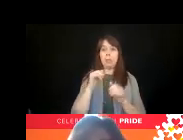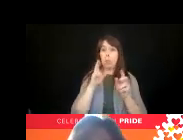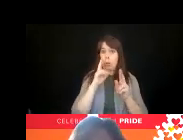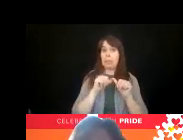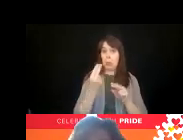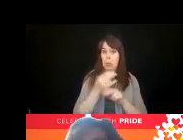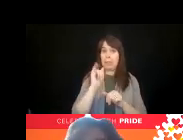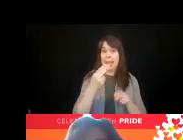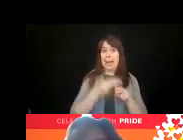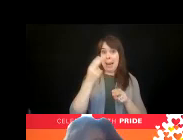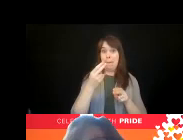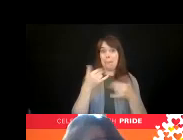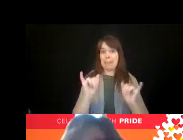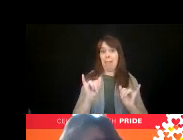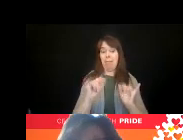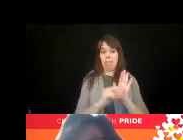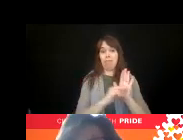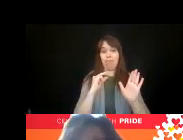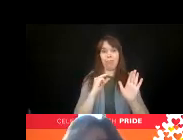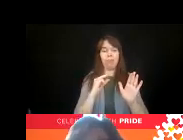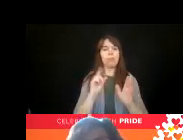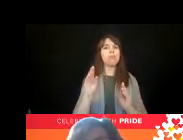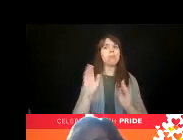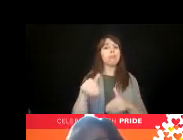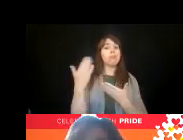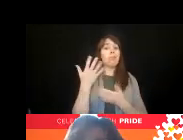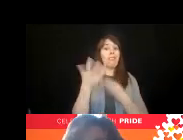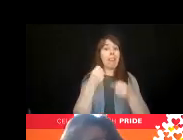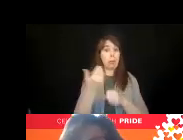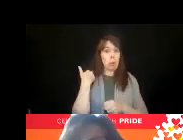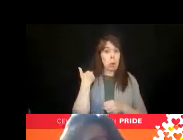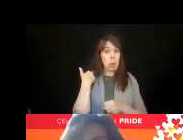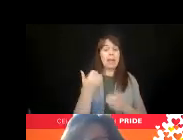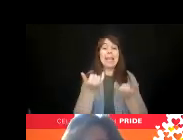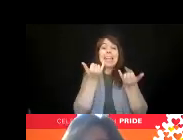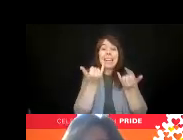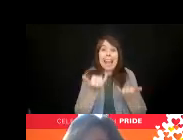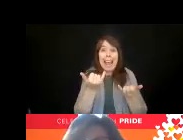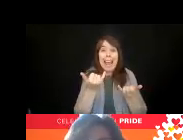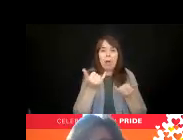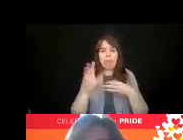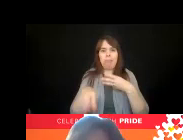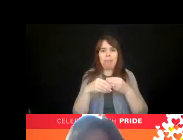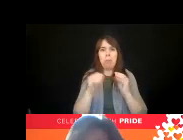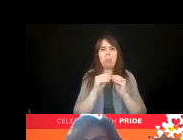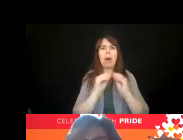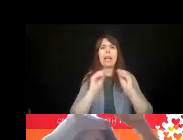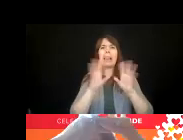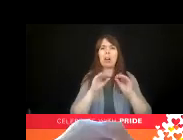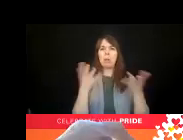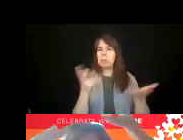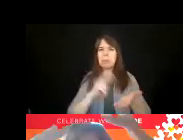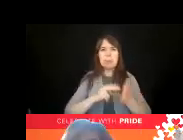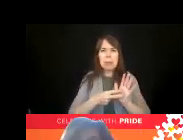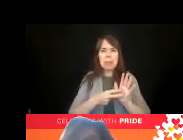Michigan Medicine brand. It was introduced 5 years ago, but what we're doing now is providing clarity for what it is.